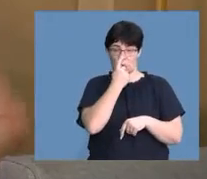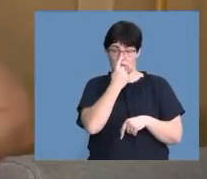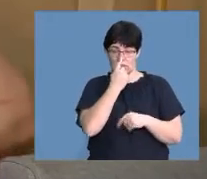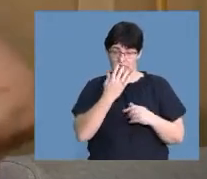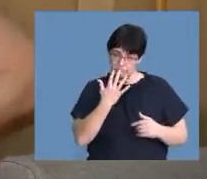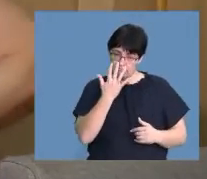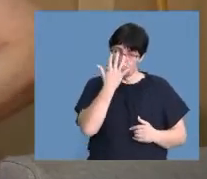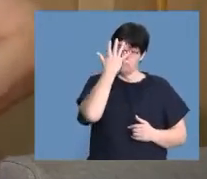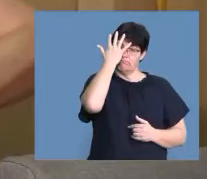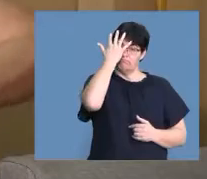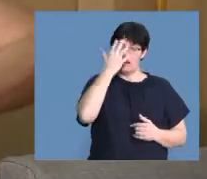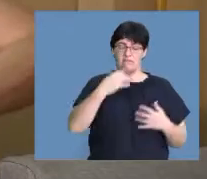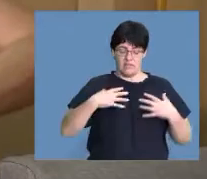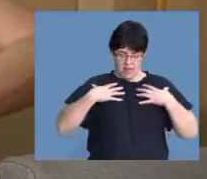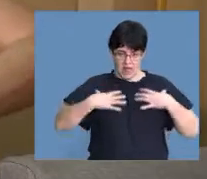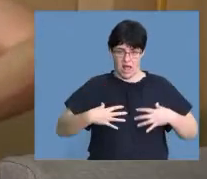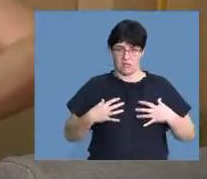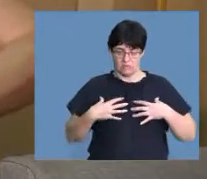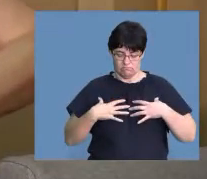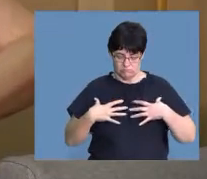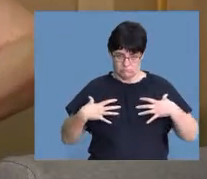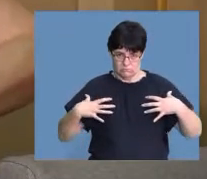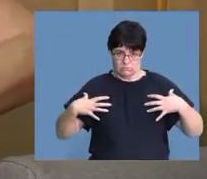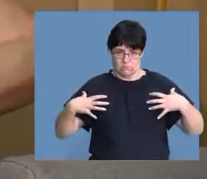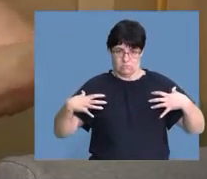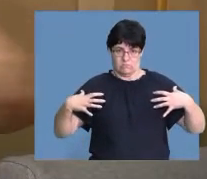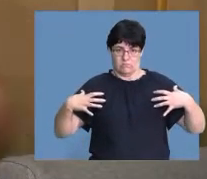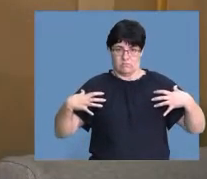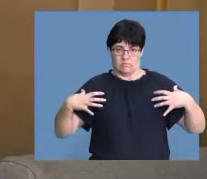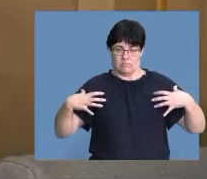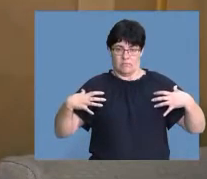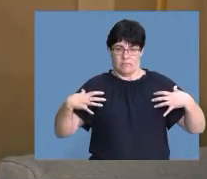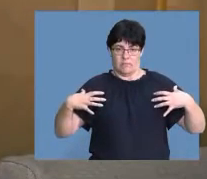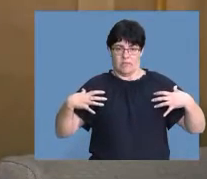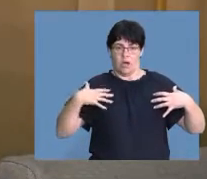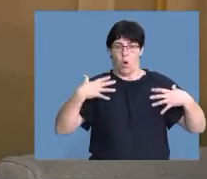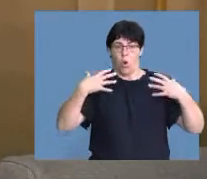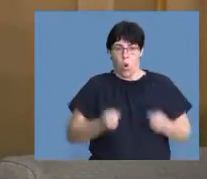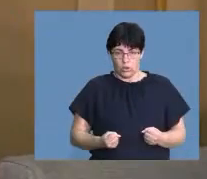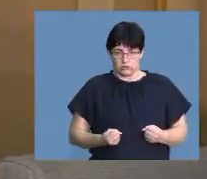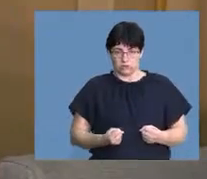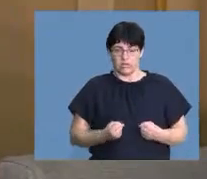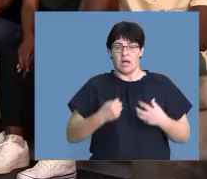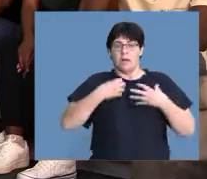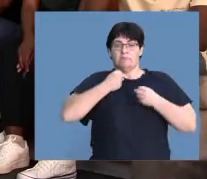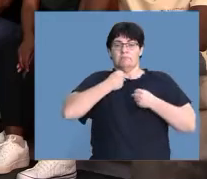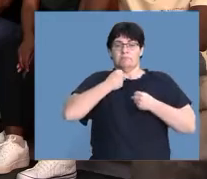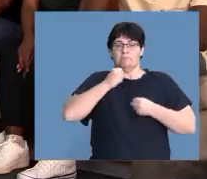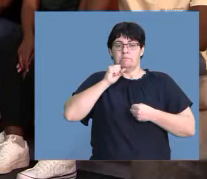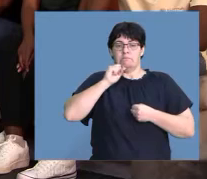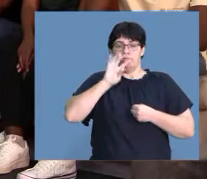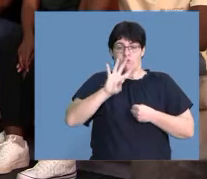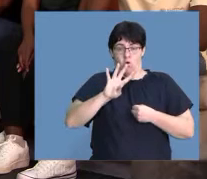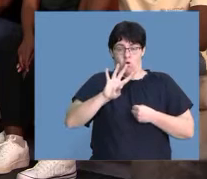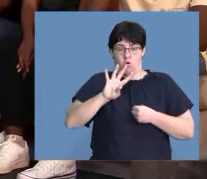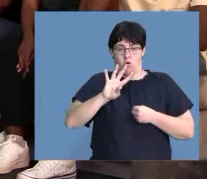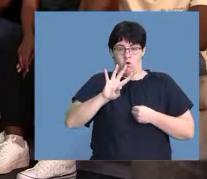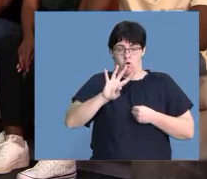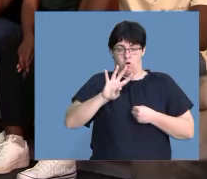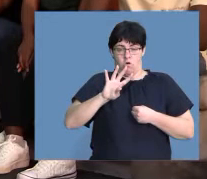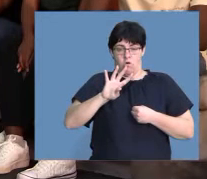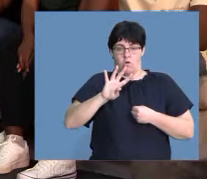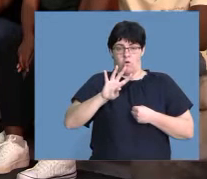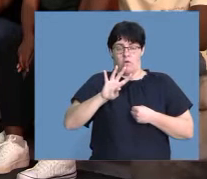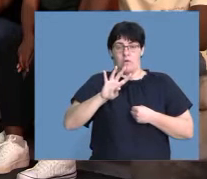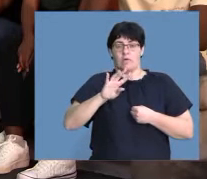And you're going to feel your lungs expand. And then you're going to hold for 4 while I count. Then you're